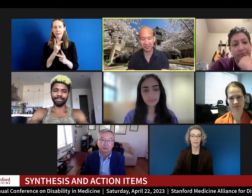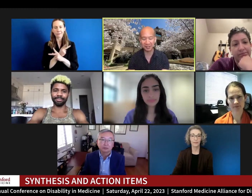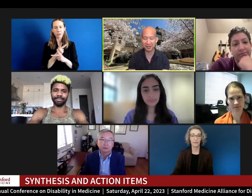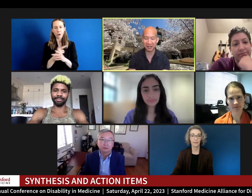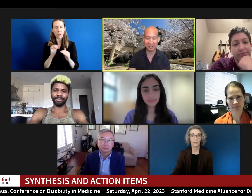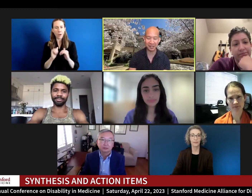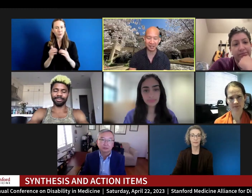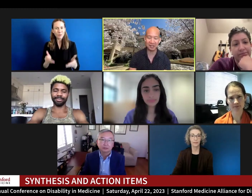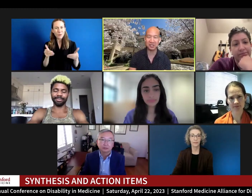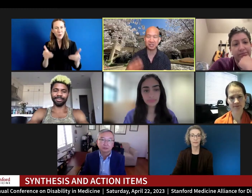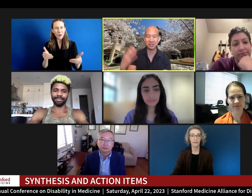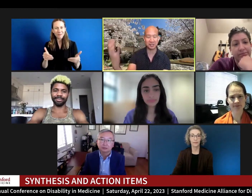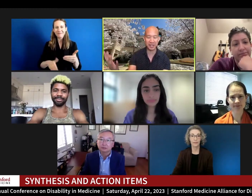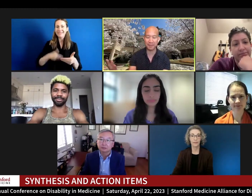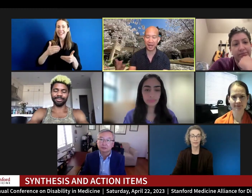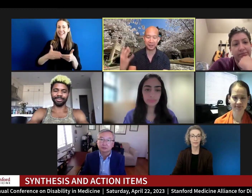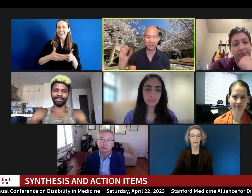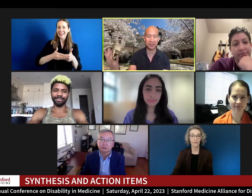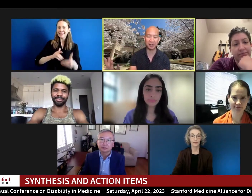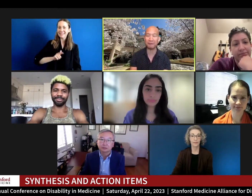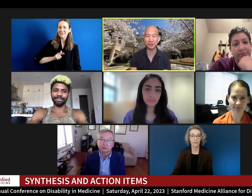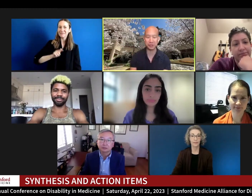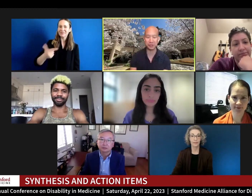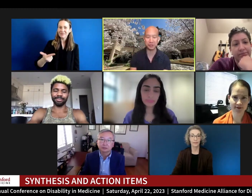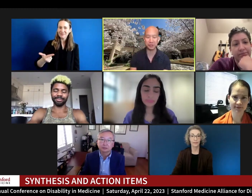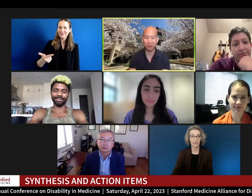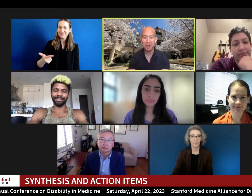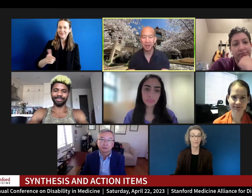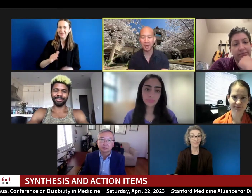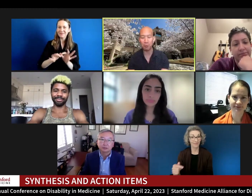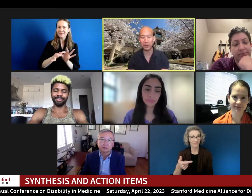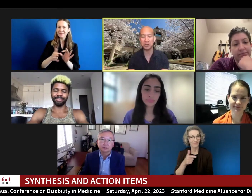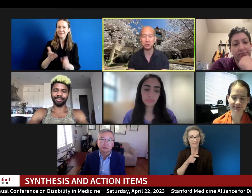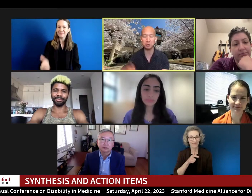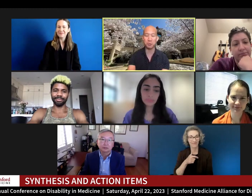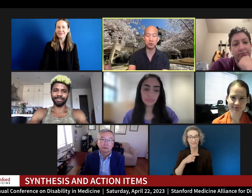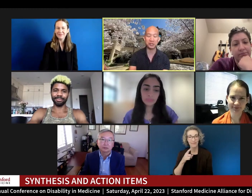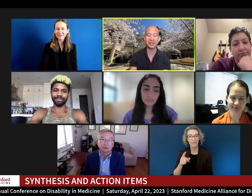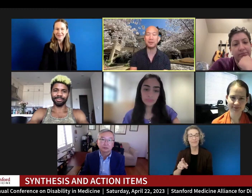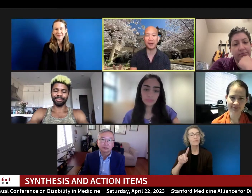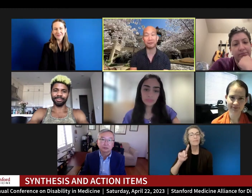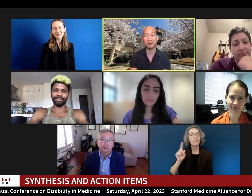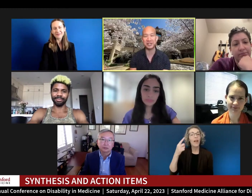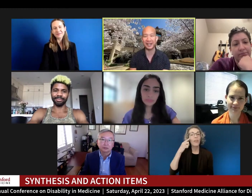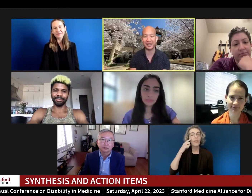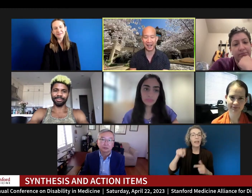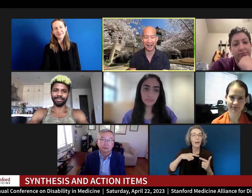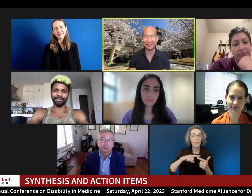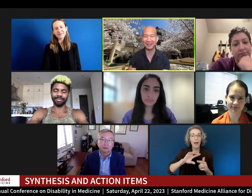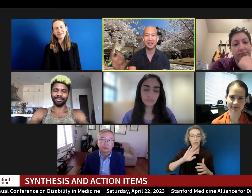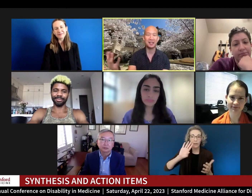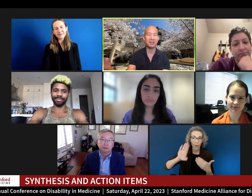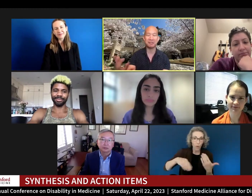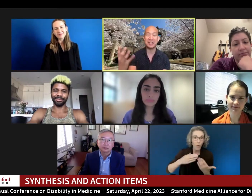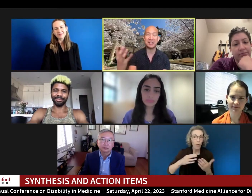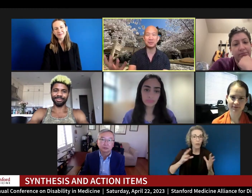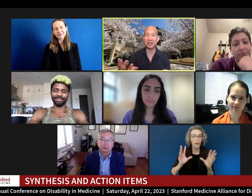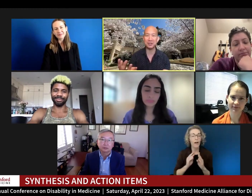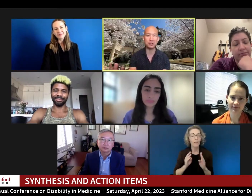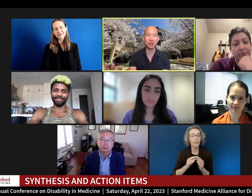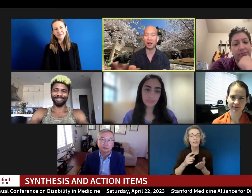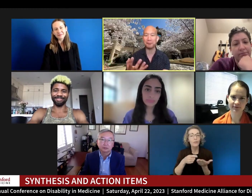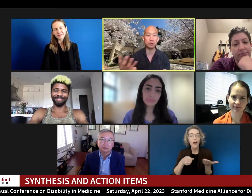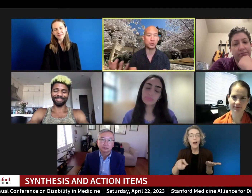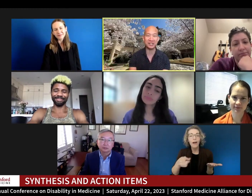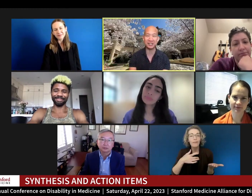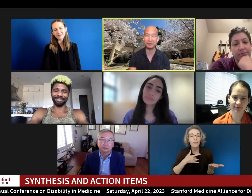the next thing, just thinking about the conference as a whole, what are you most excited about from today, and themes that